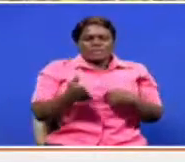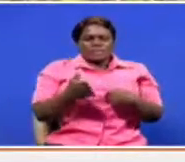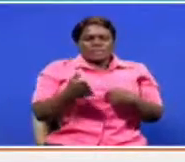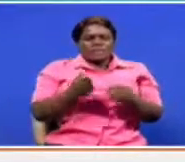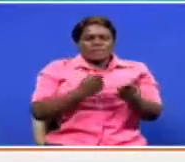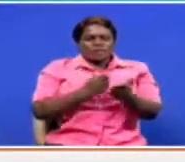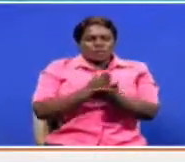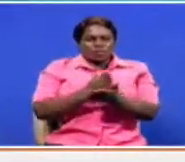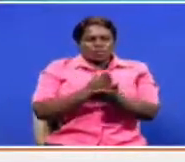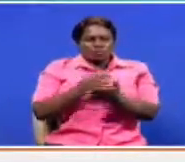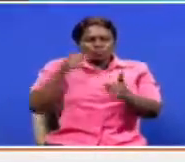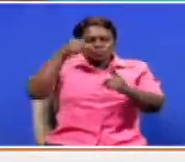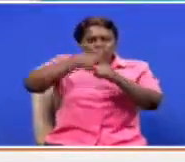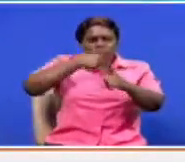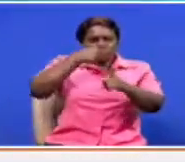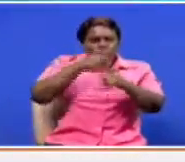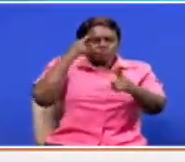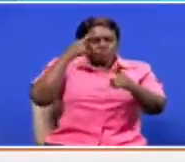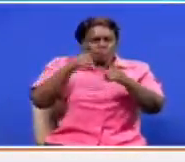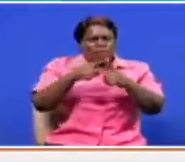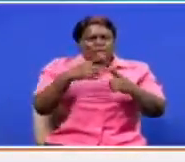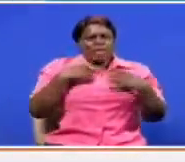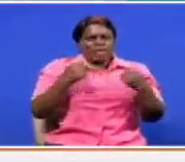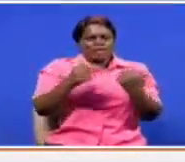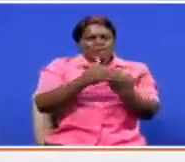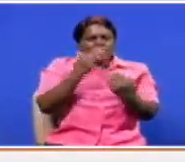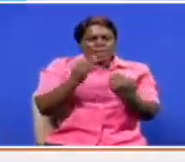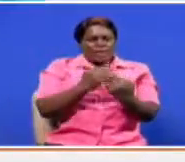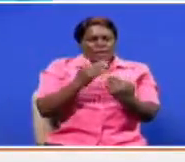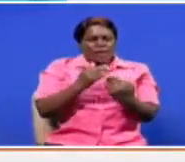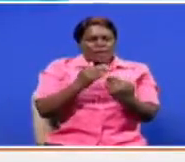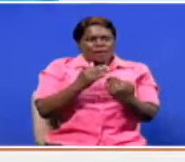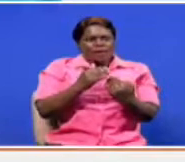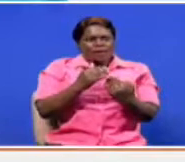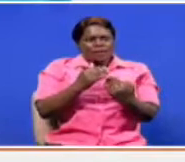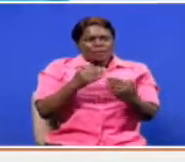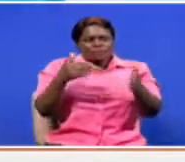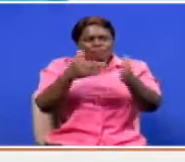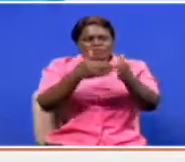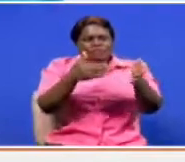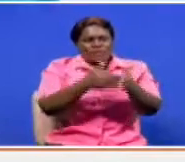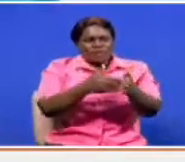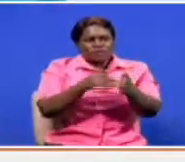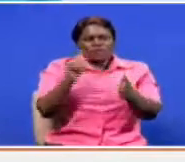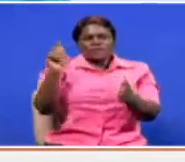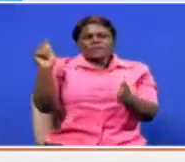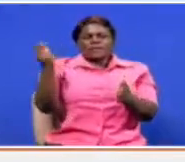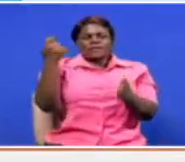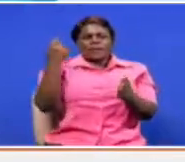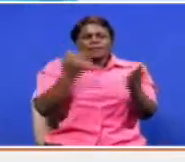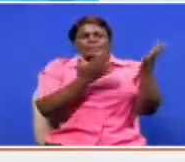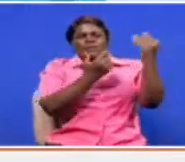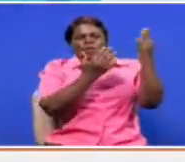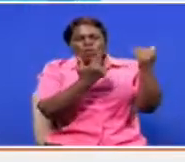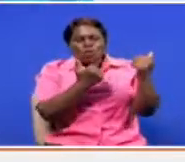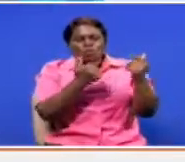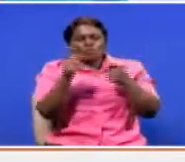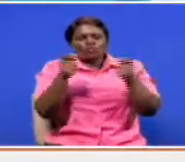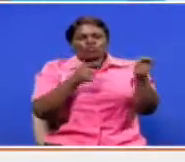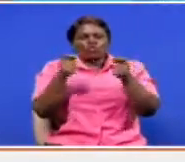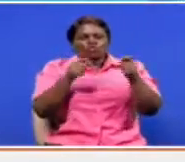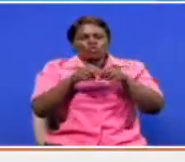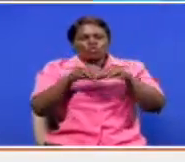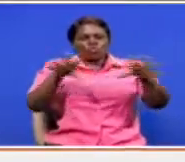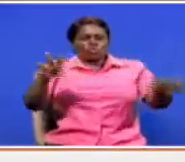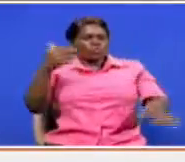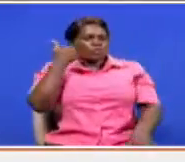Through efforts geared towards primary health care that places emphasis on prevention, Kenya hopes to curtail the spread